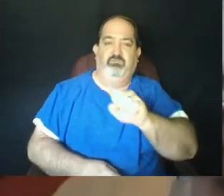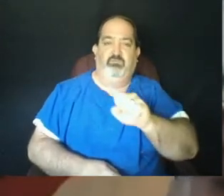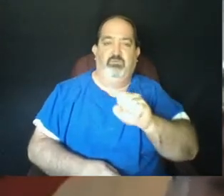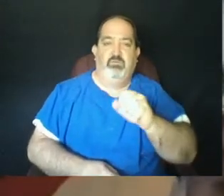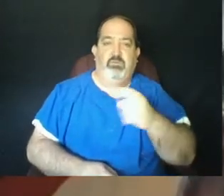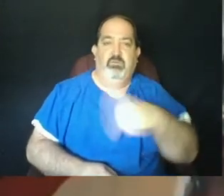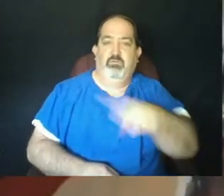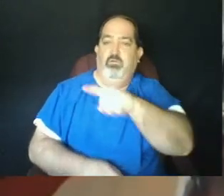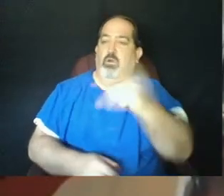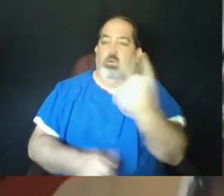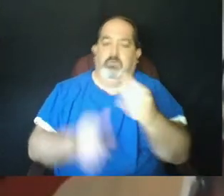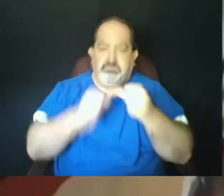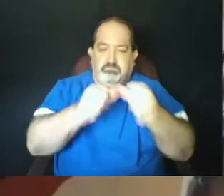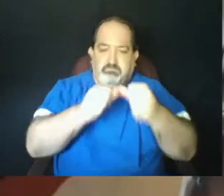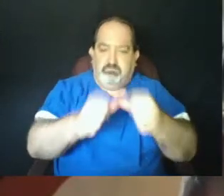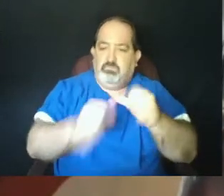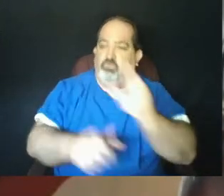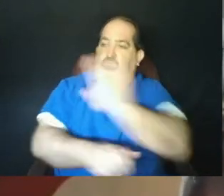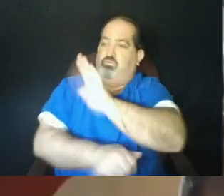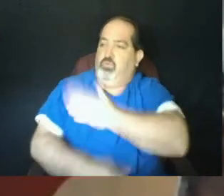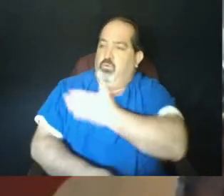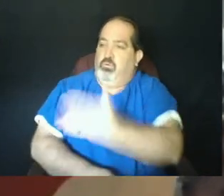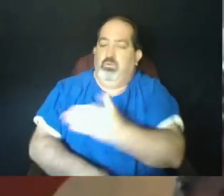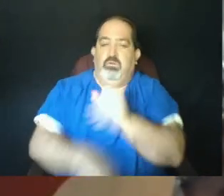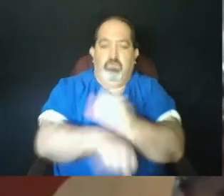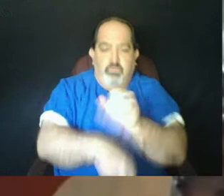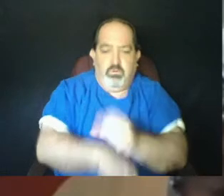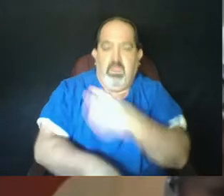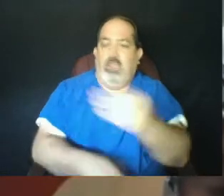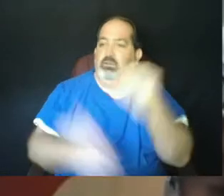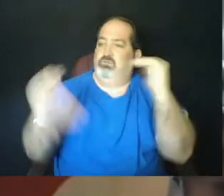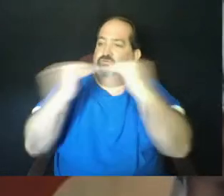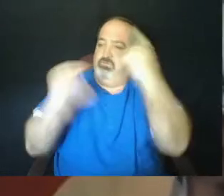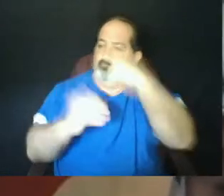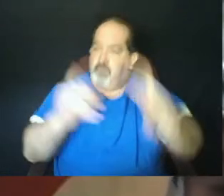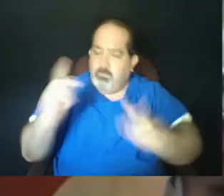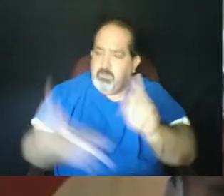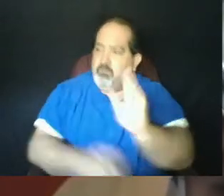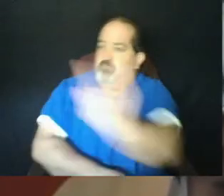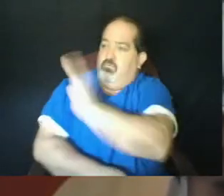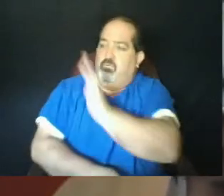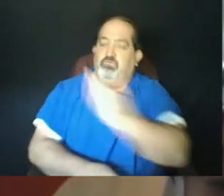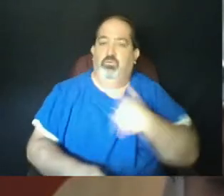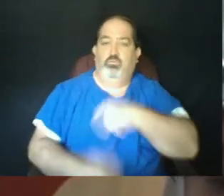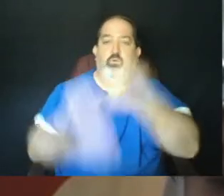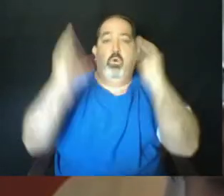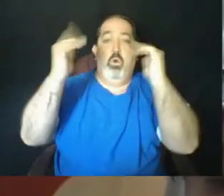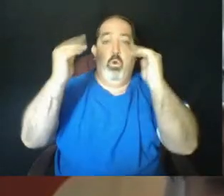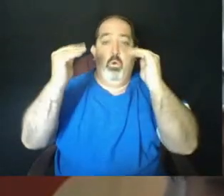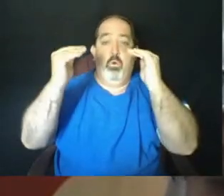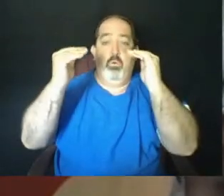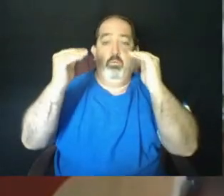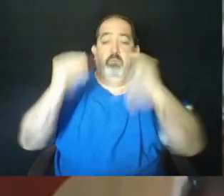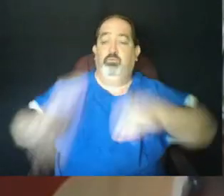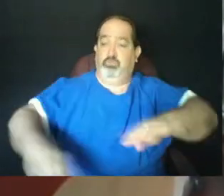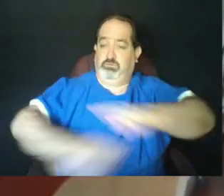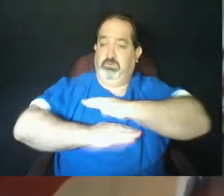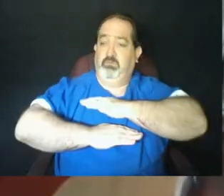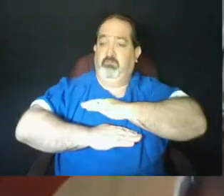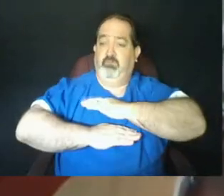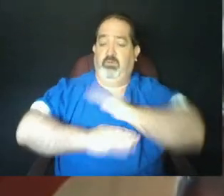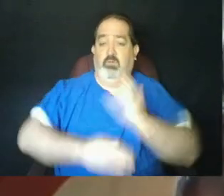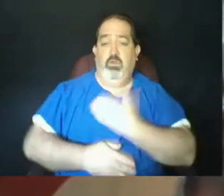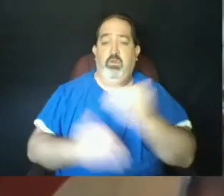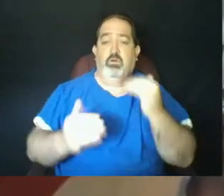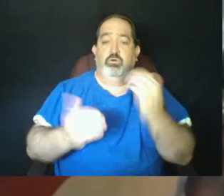to do your will and to do justice for your people. We hope that you are well satisfied with